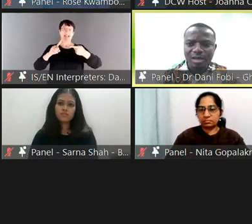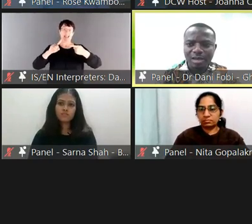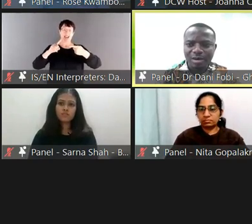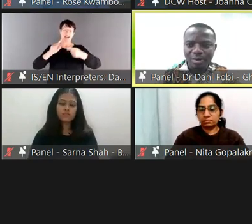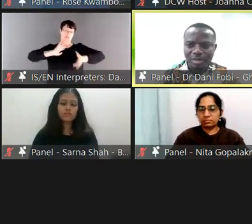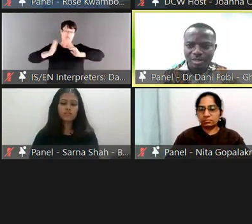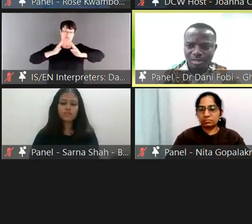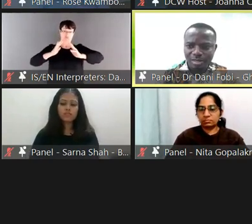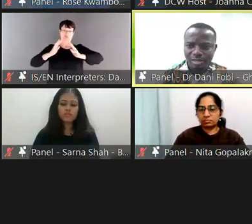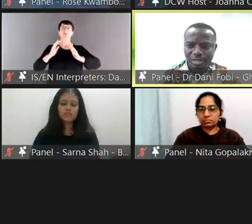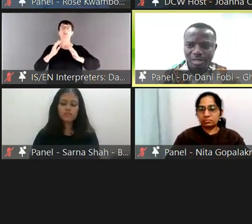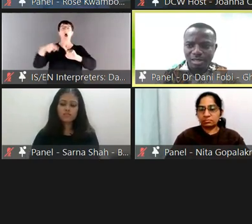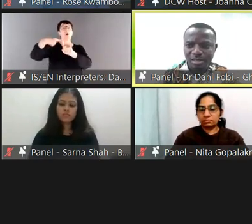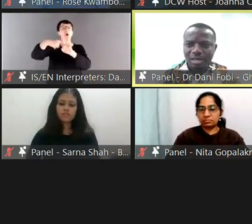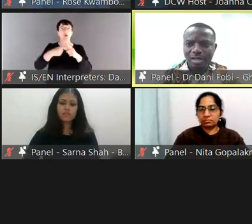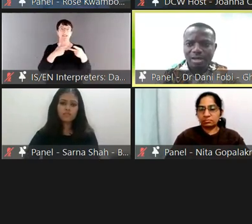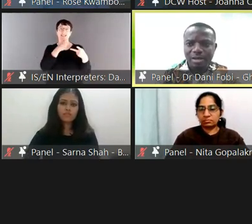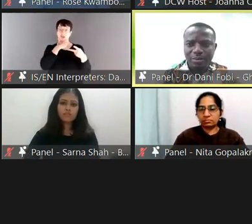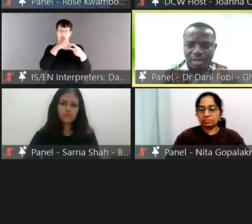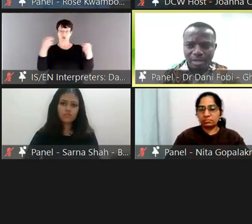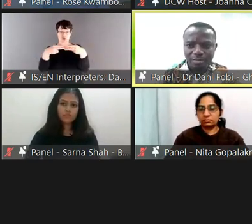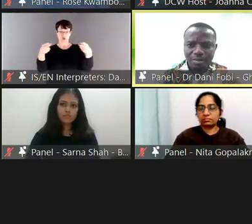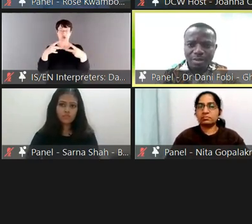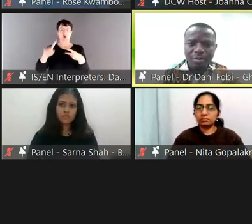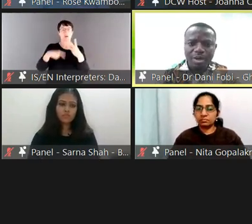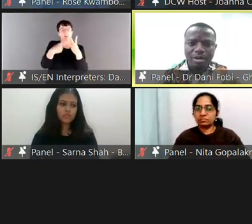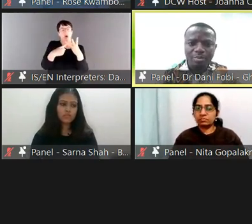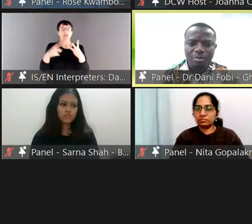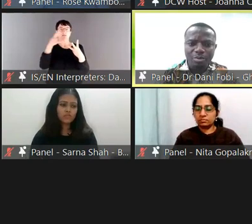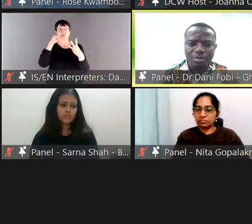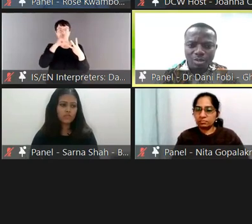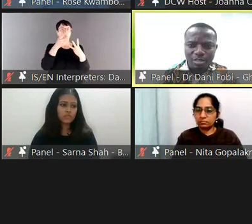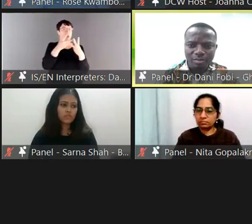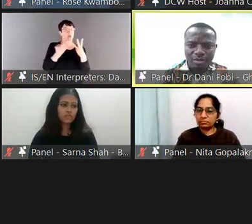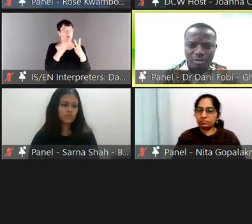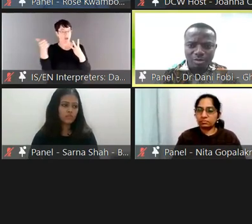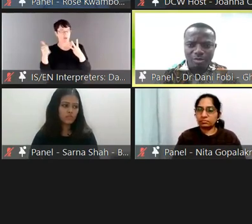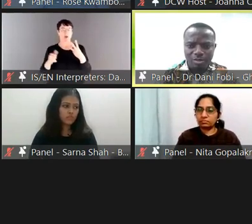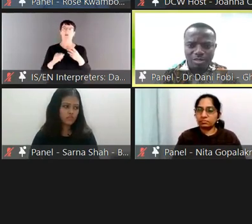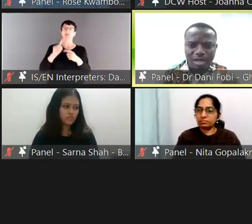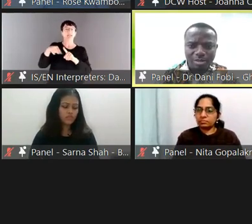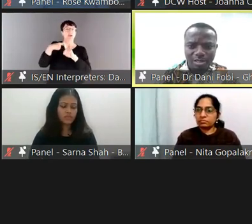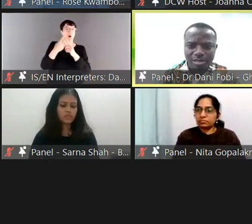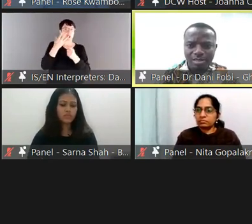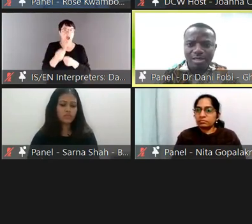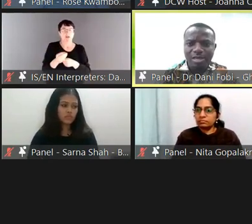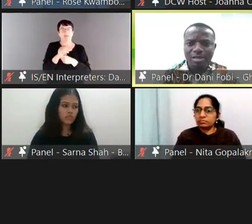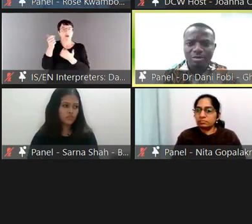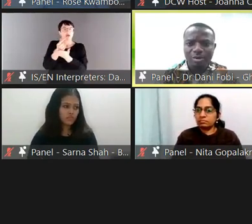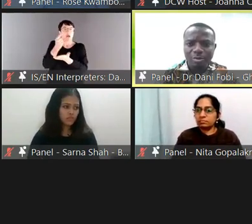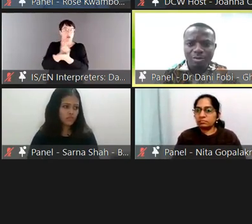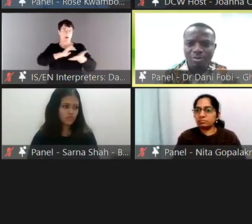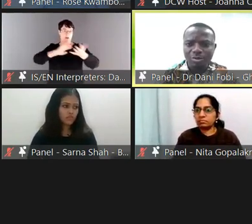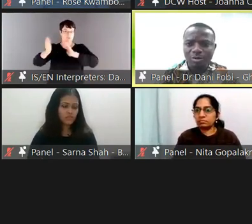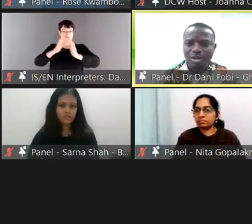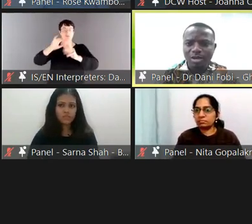in our Ghanaian languages, especially in P, where people who watch the video could see captions, and on